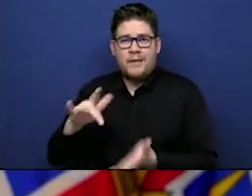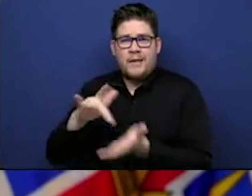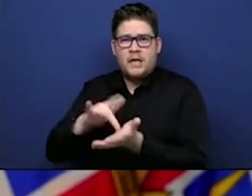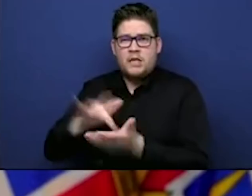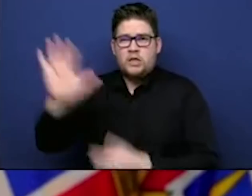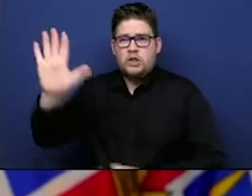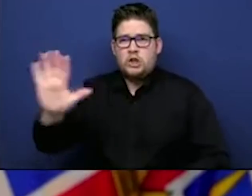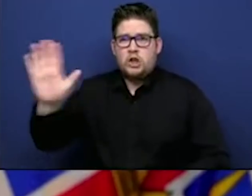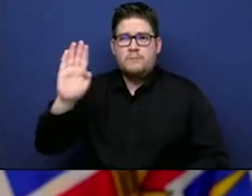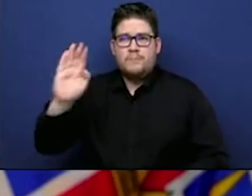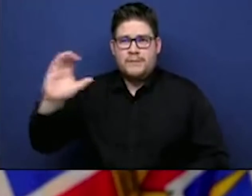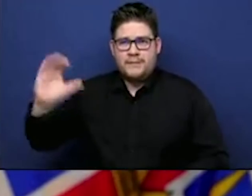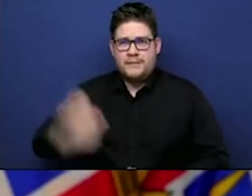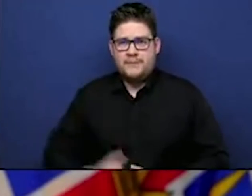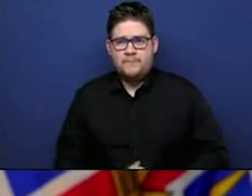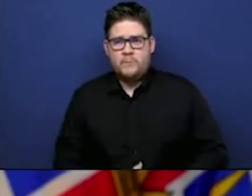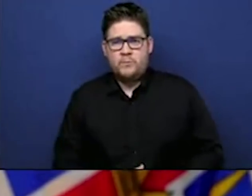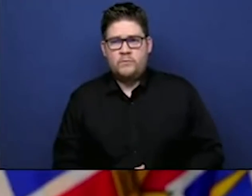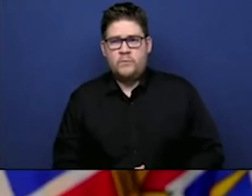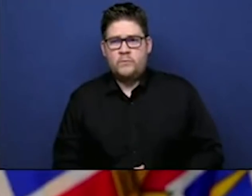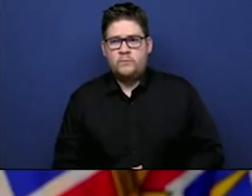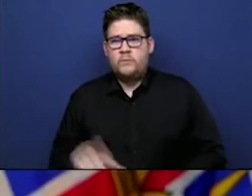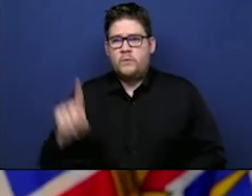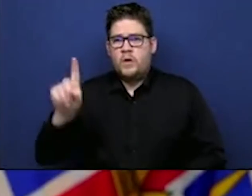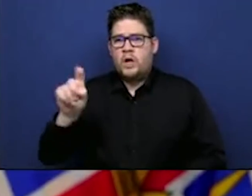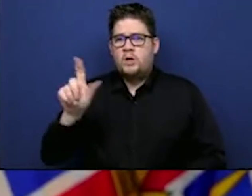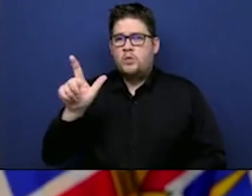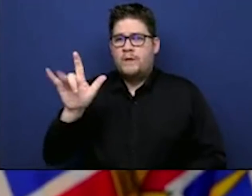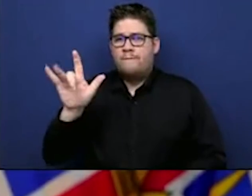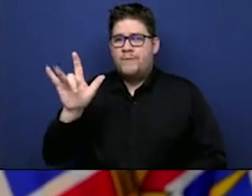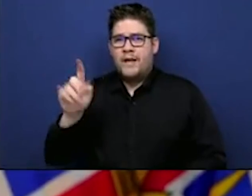Health Region. We currently have